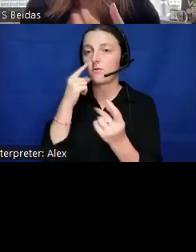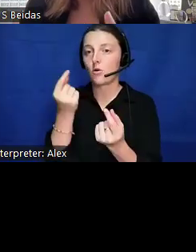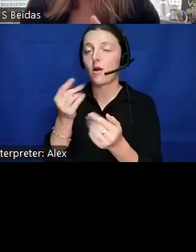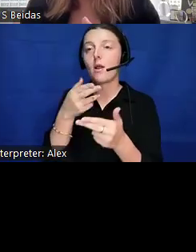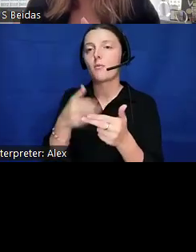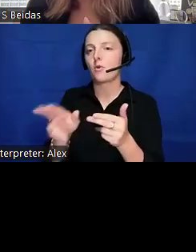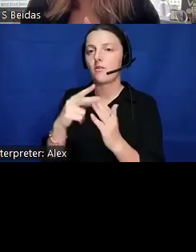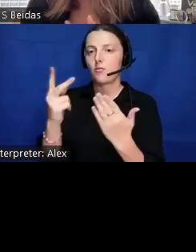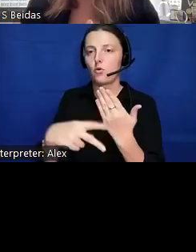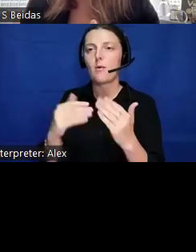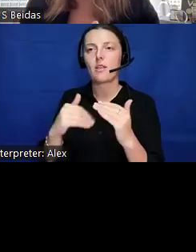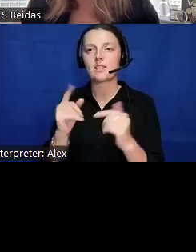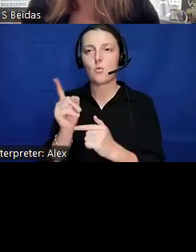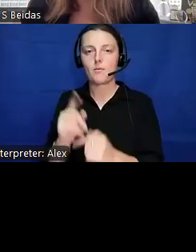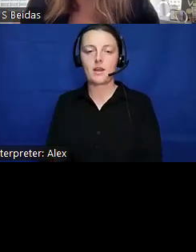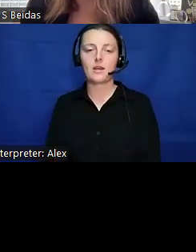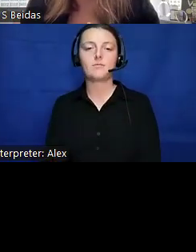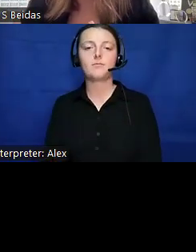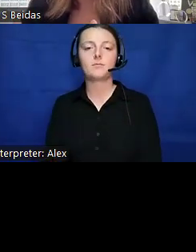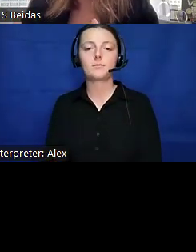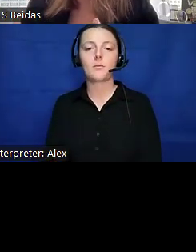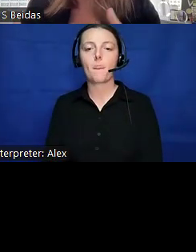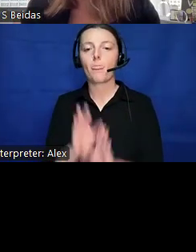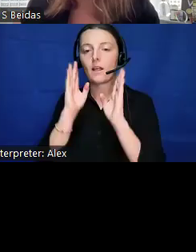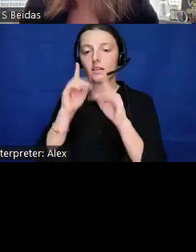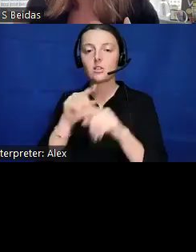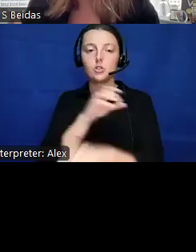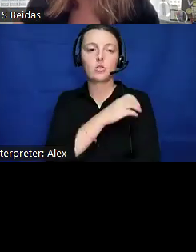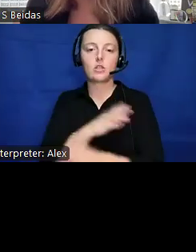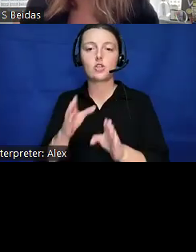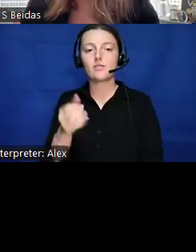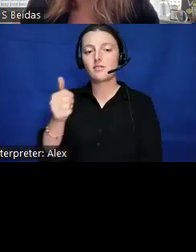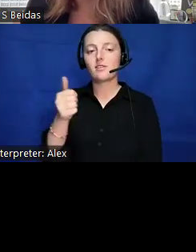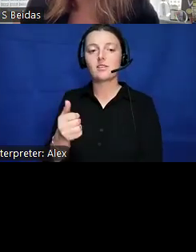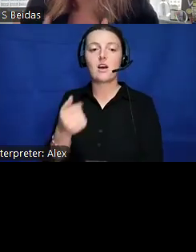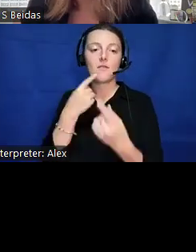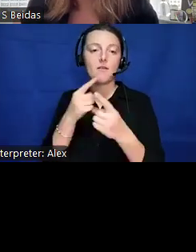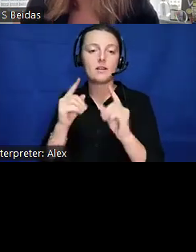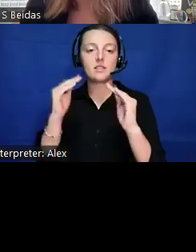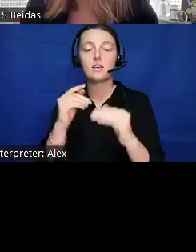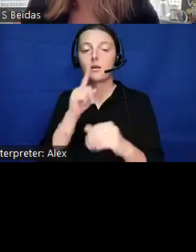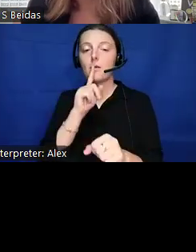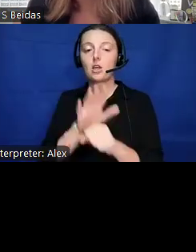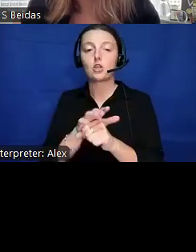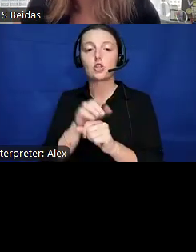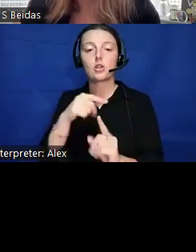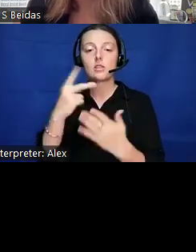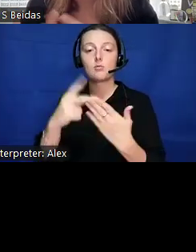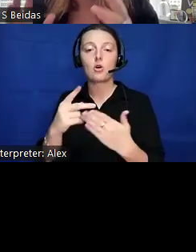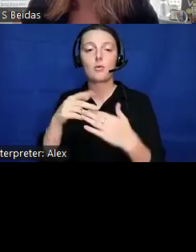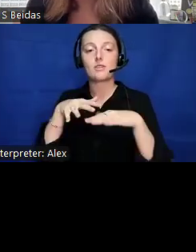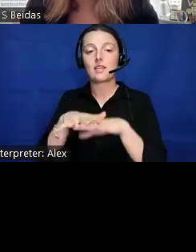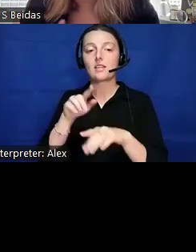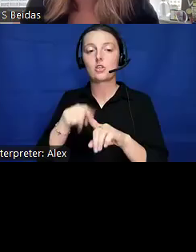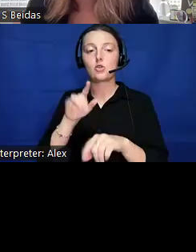than a minute, attending to clinicians' self-efficacy, making sure that the program was integrated into the workflow, primarily the electronic